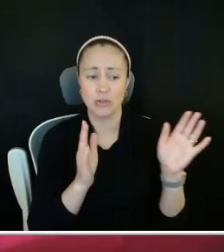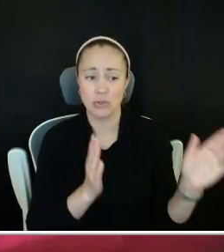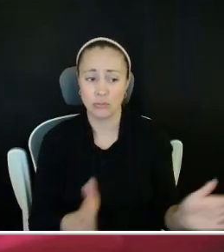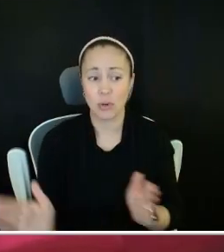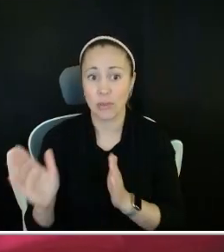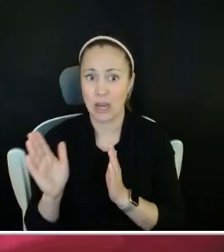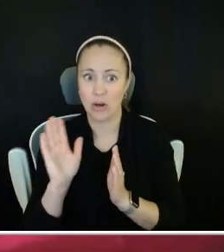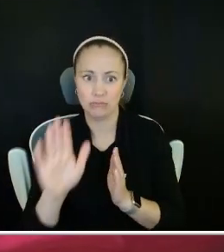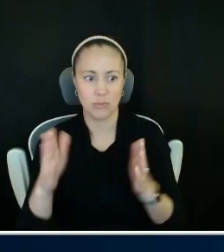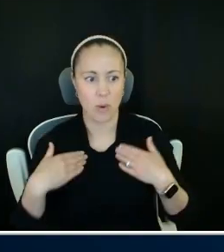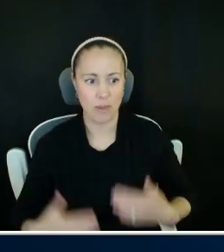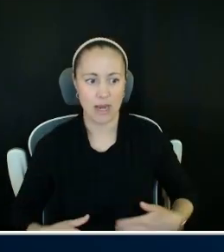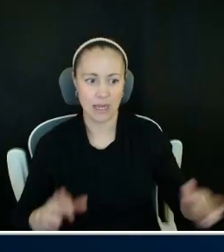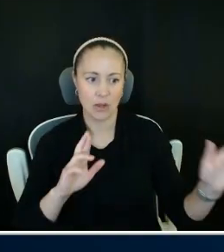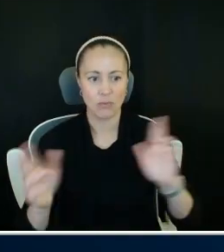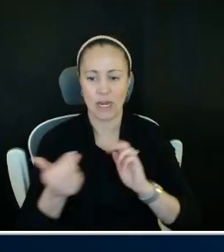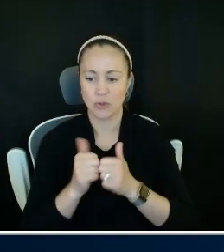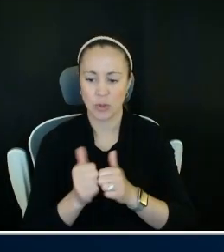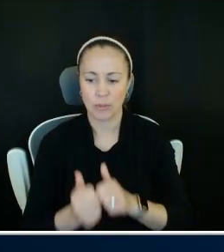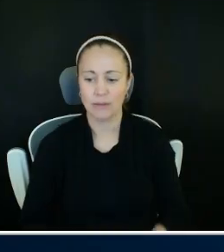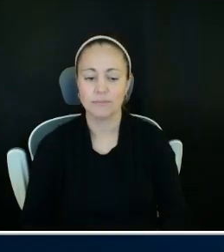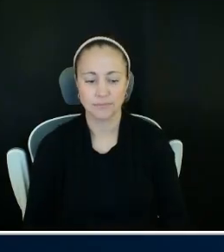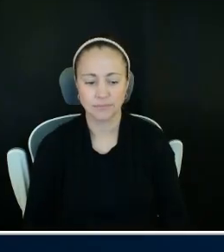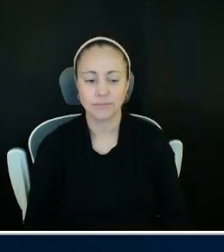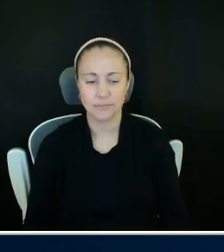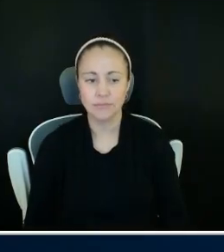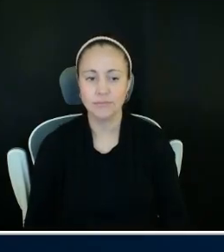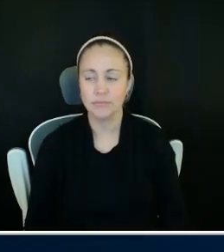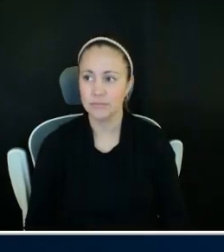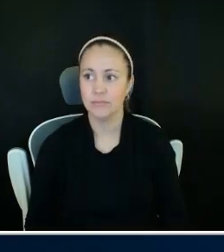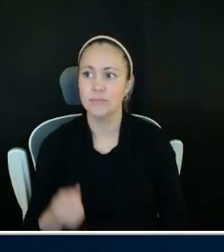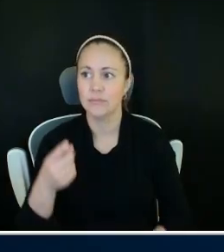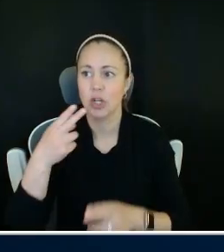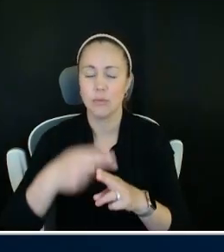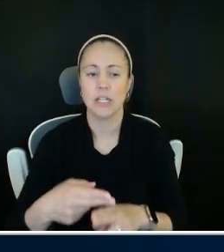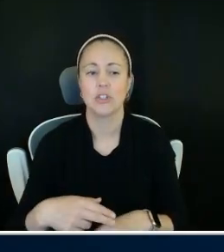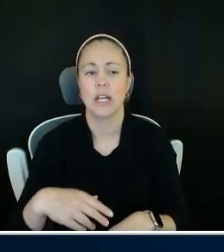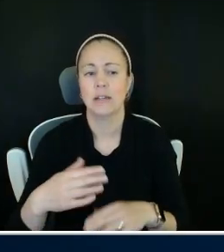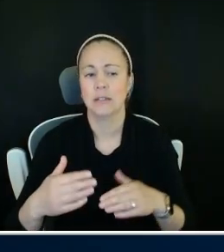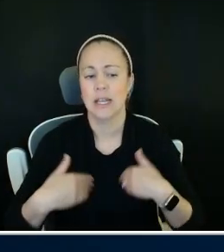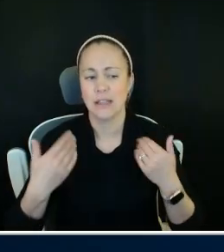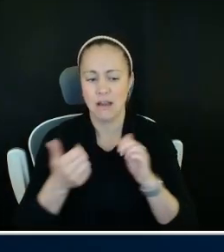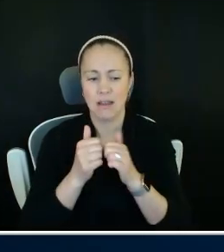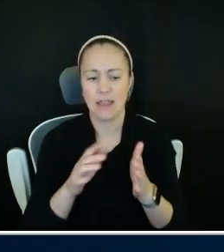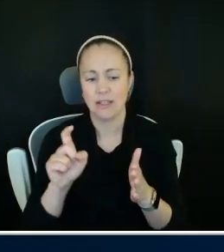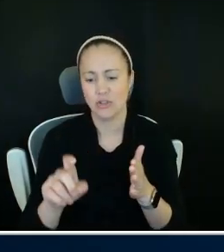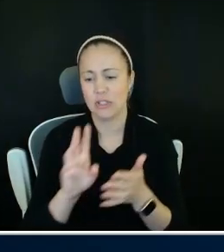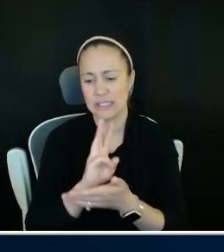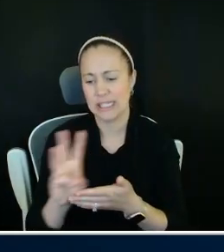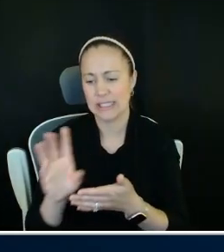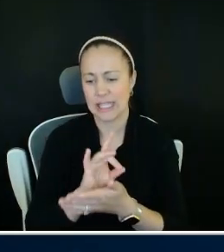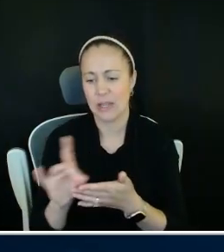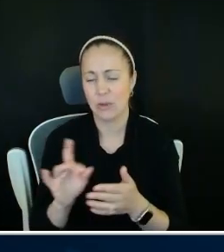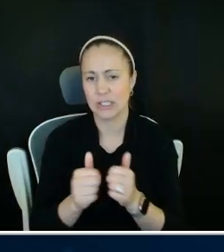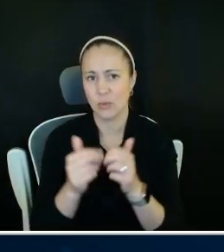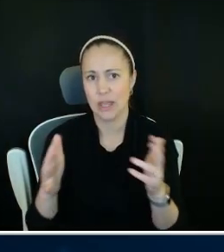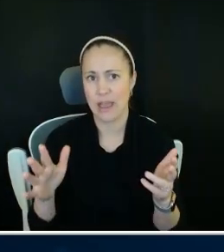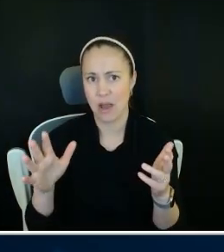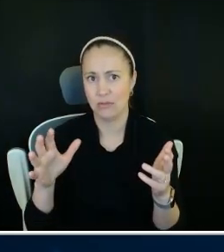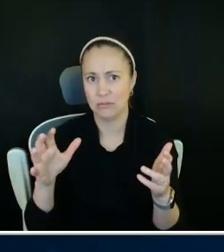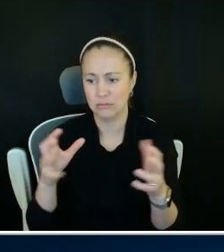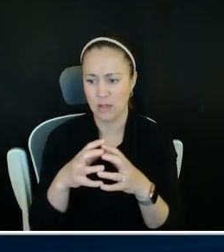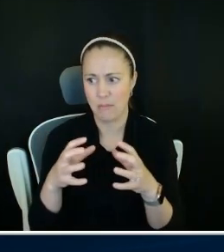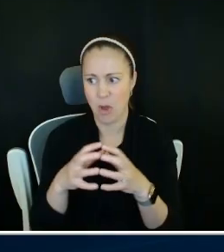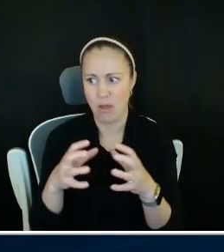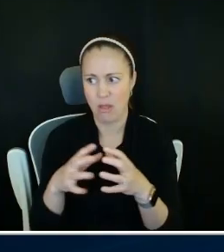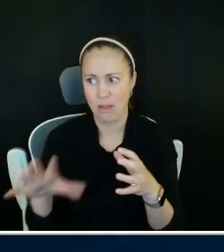compete. You were saying you think young athletes should have 6 to 8 weeks without picking up a ball. Do you see that, or are